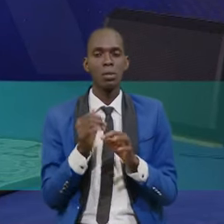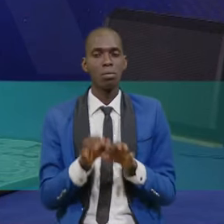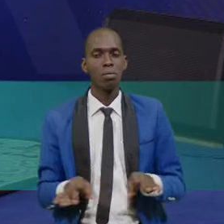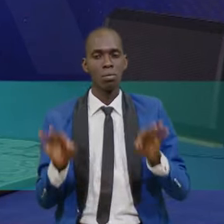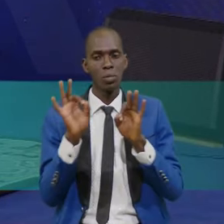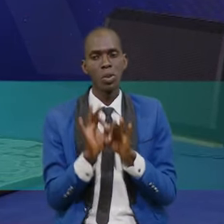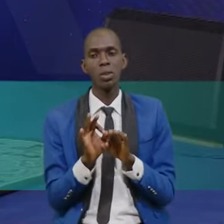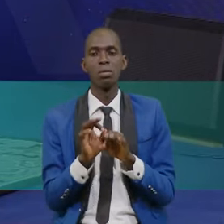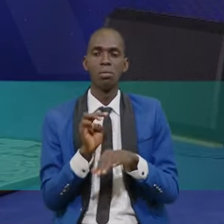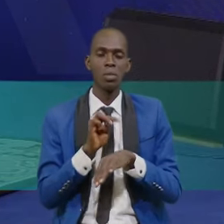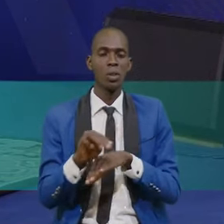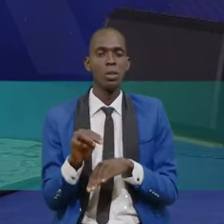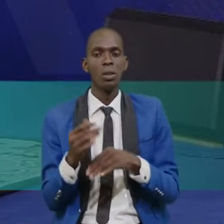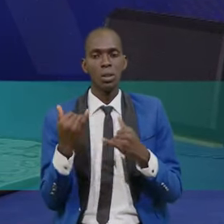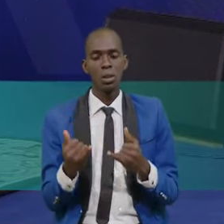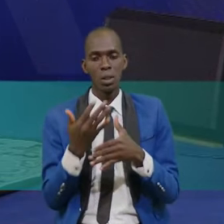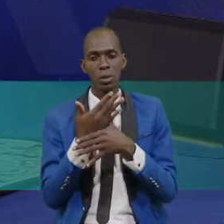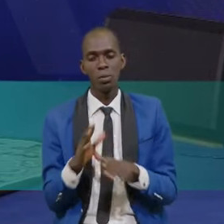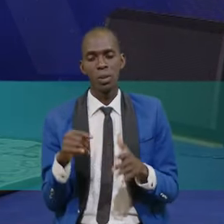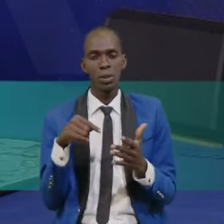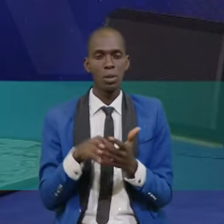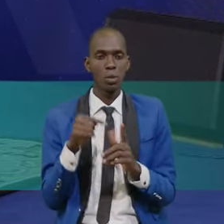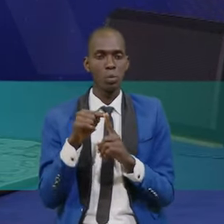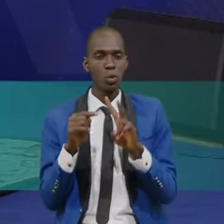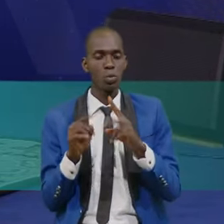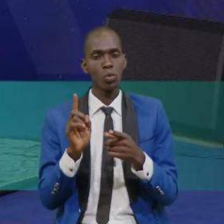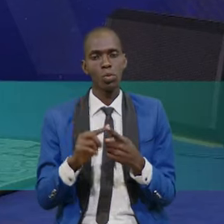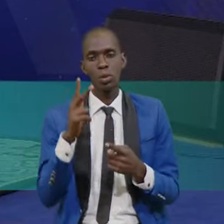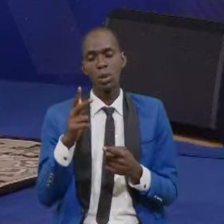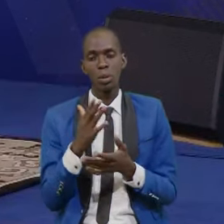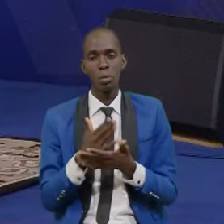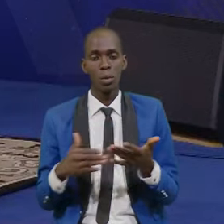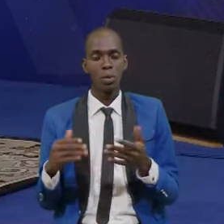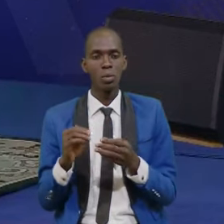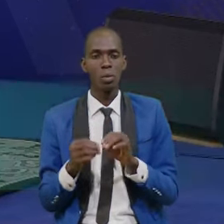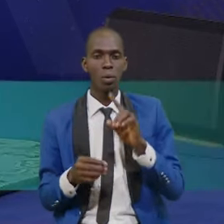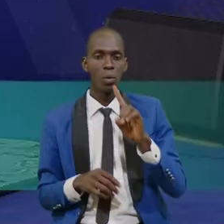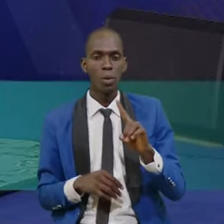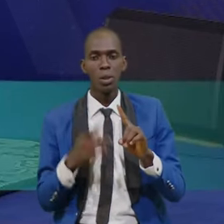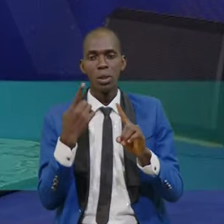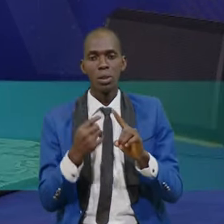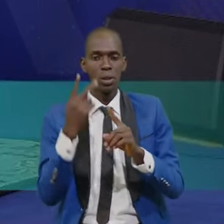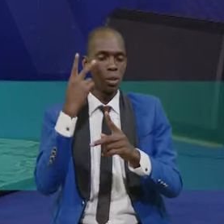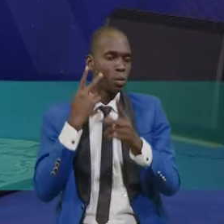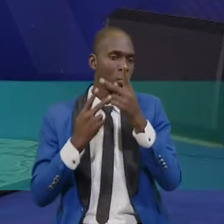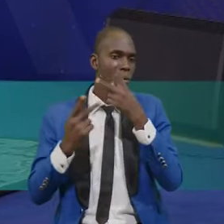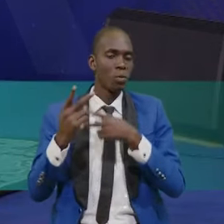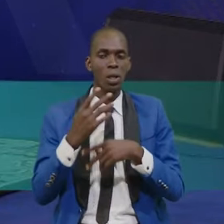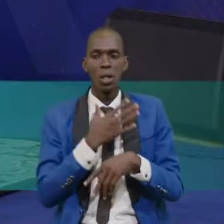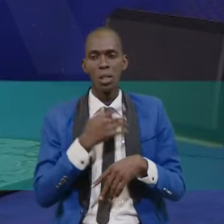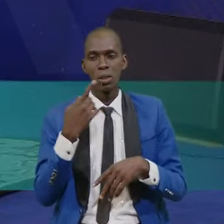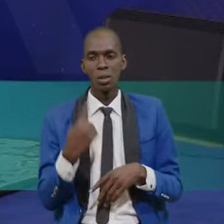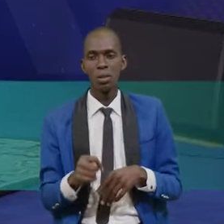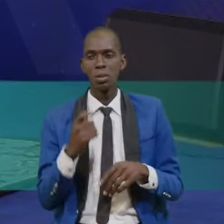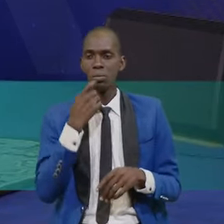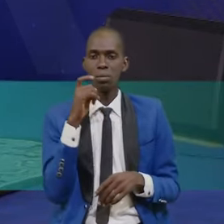divide this into three parts. Number one, the prophecy and the decree concerning